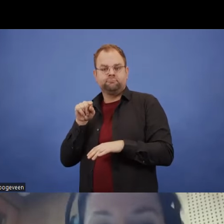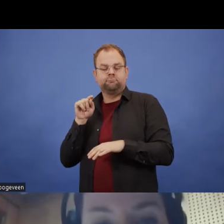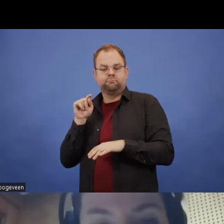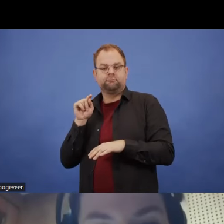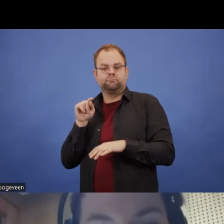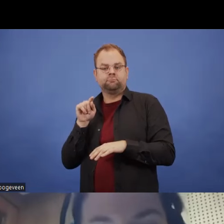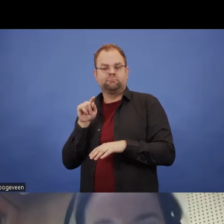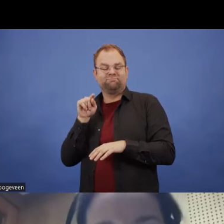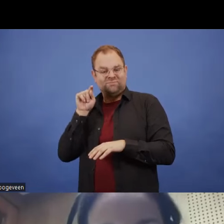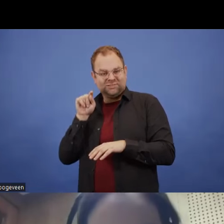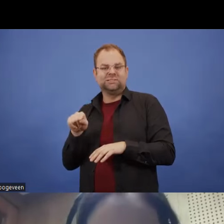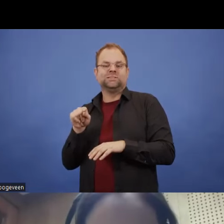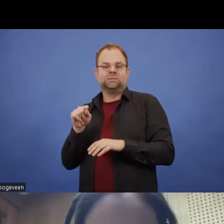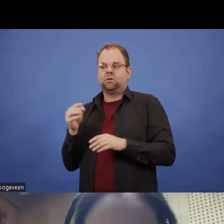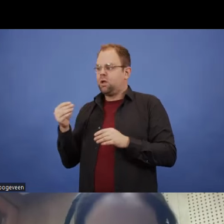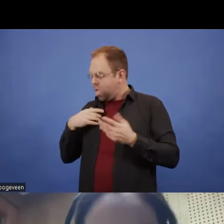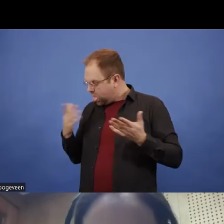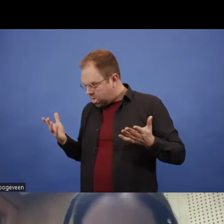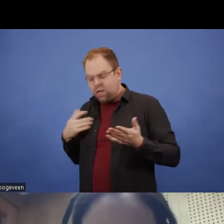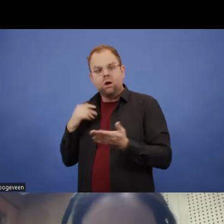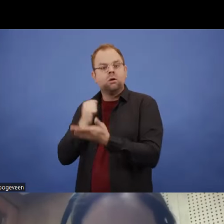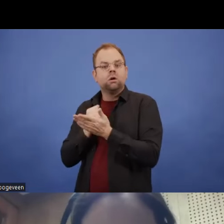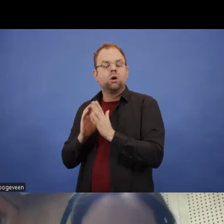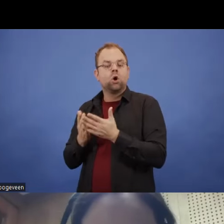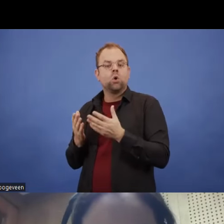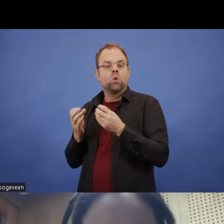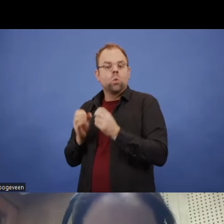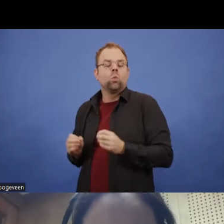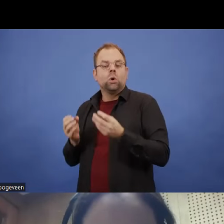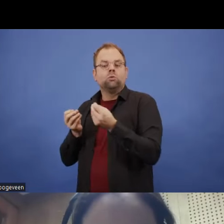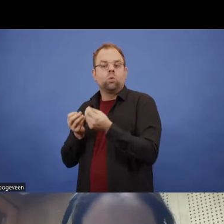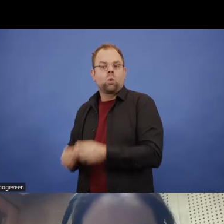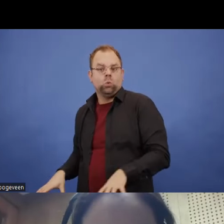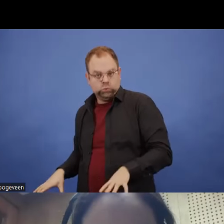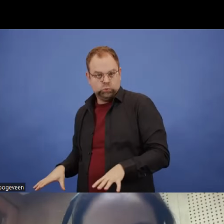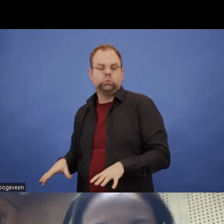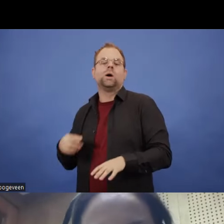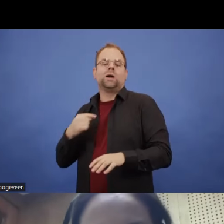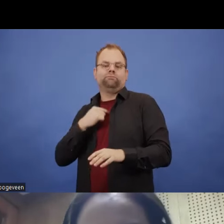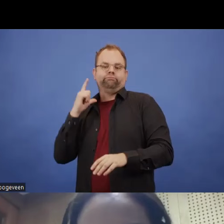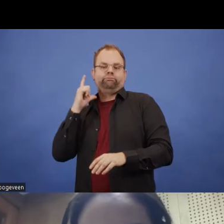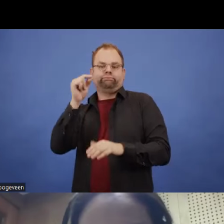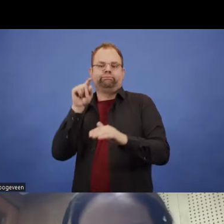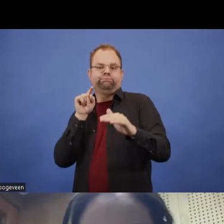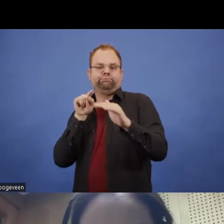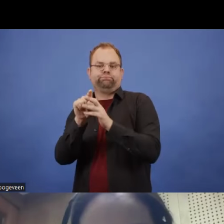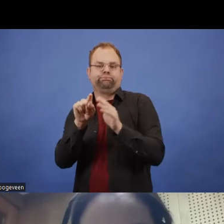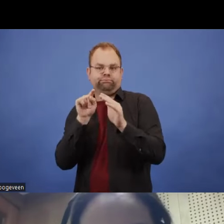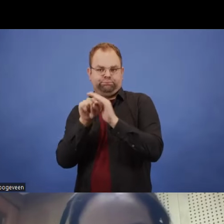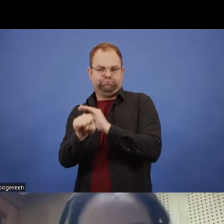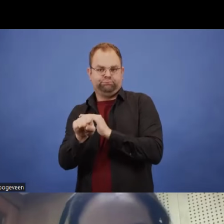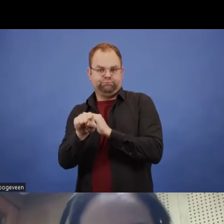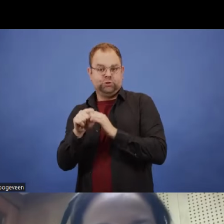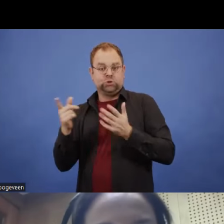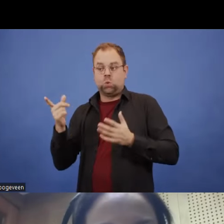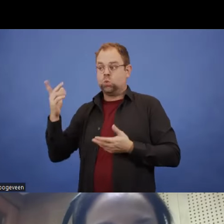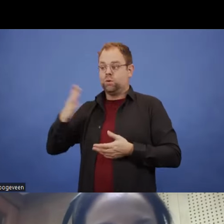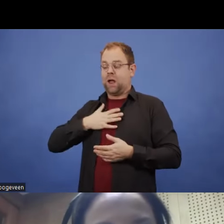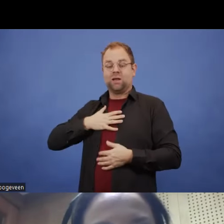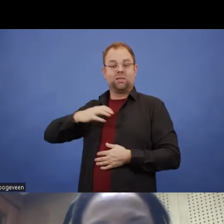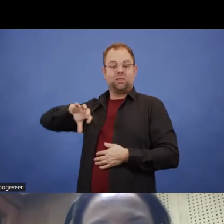other discrimination. And this led to their displacement. And but in other circumstances,